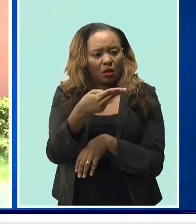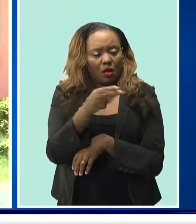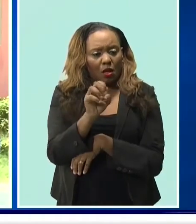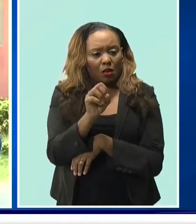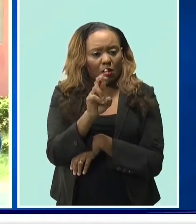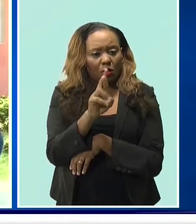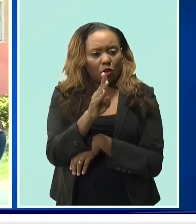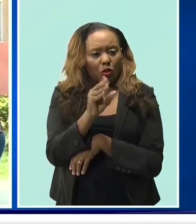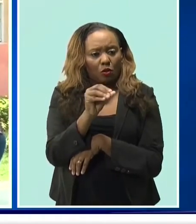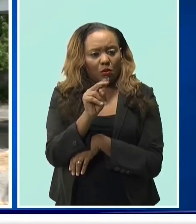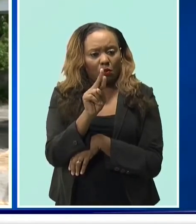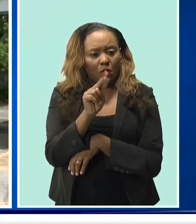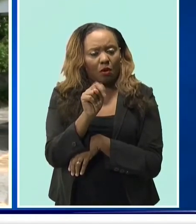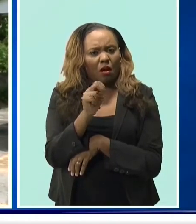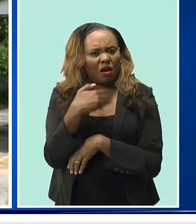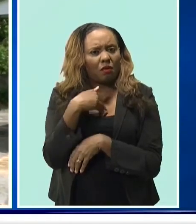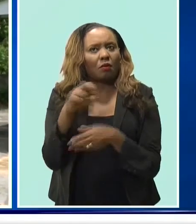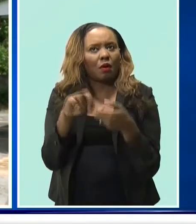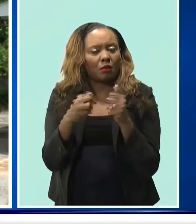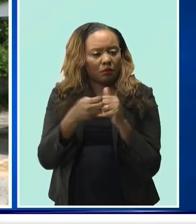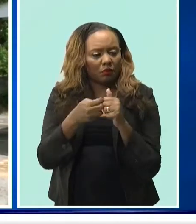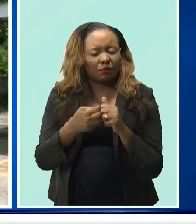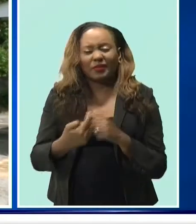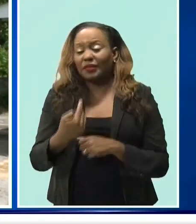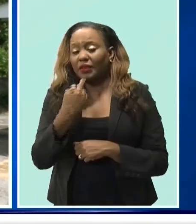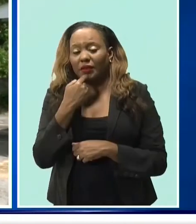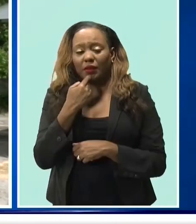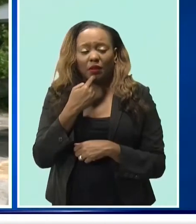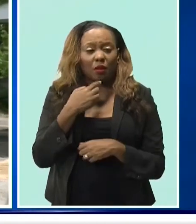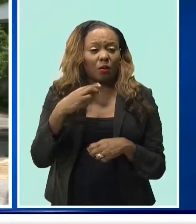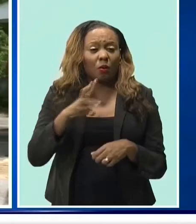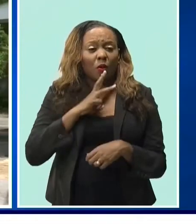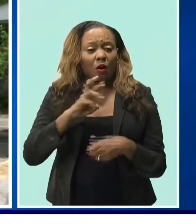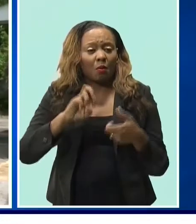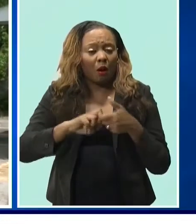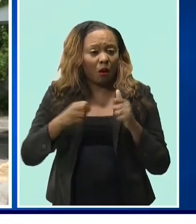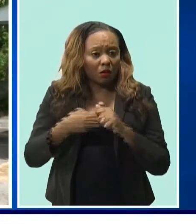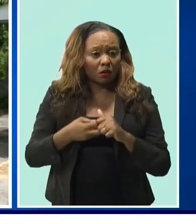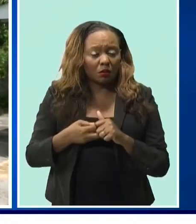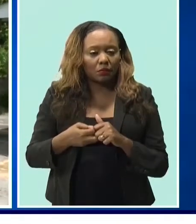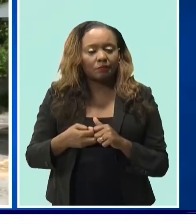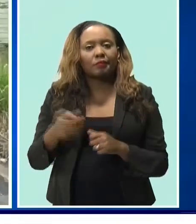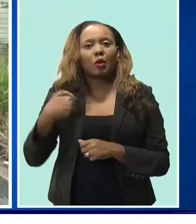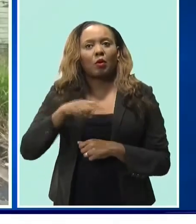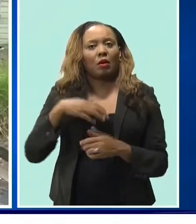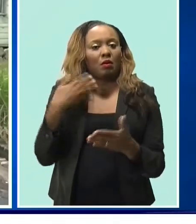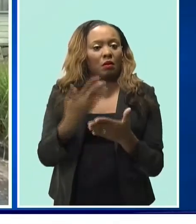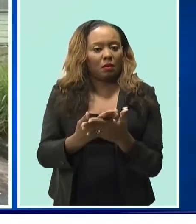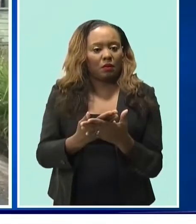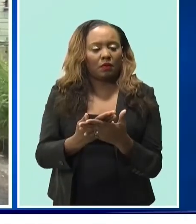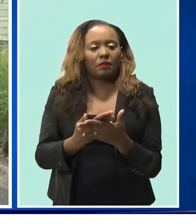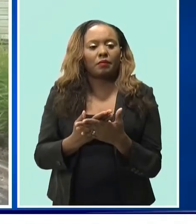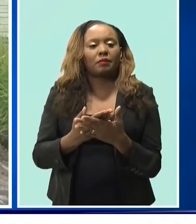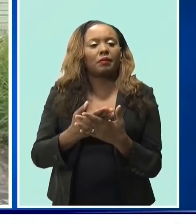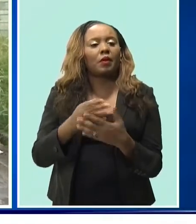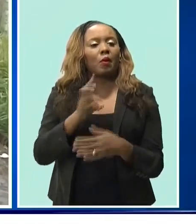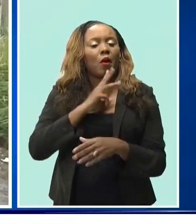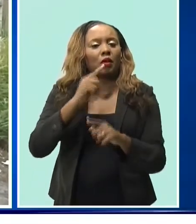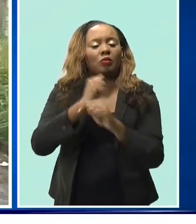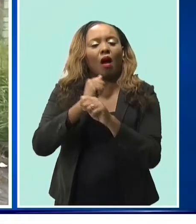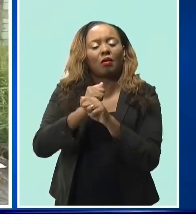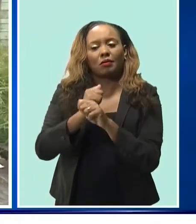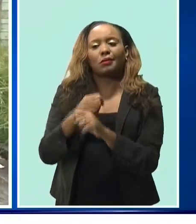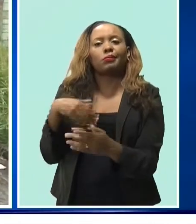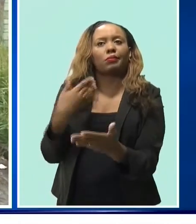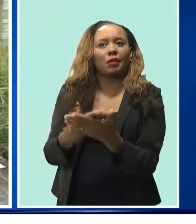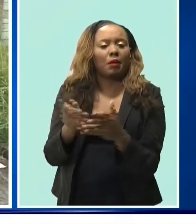an additional problem. It has serious water issues. When we got there, the good news was that tankers were servicing the area